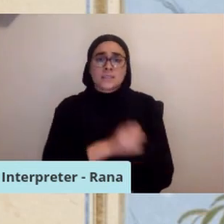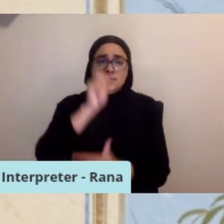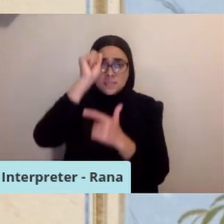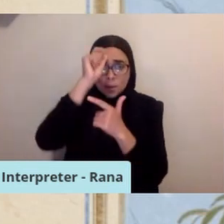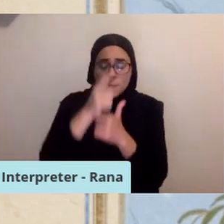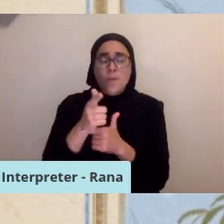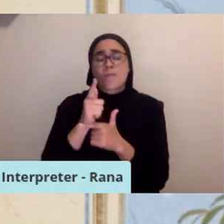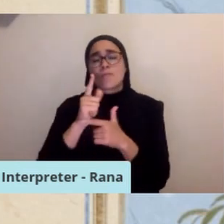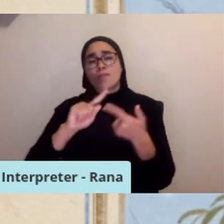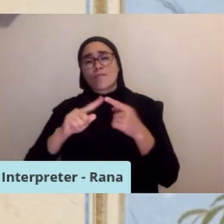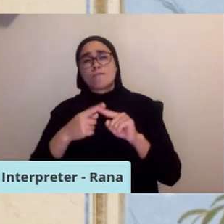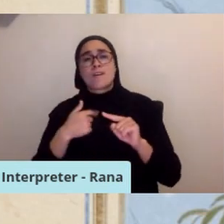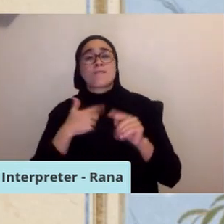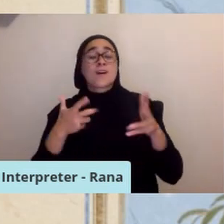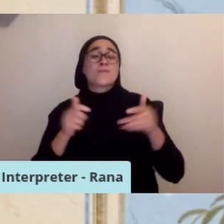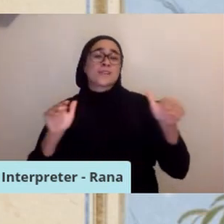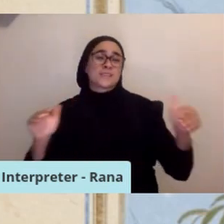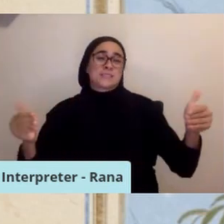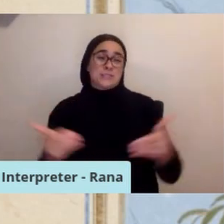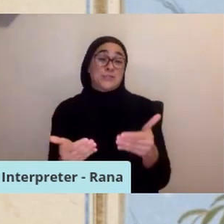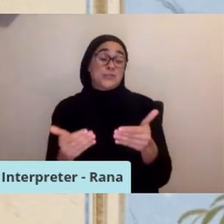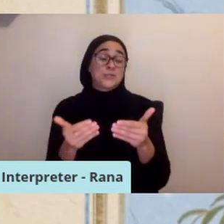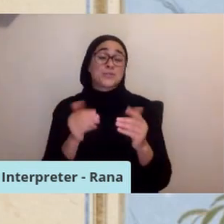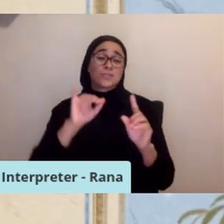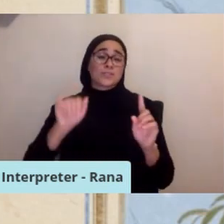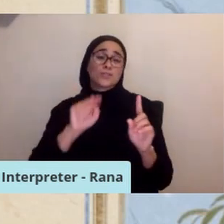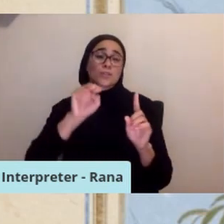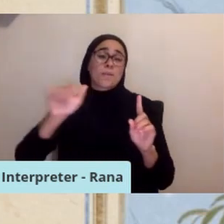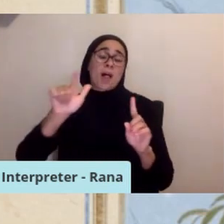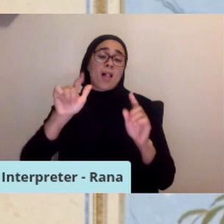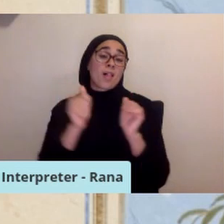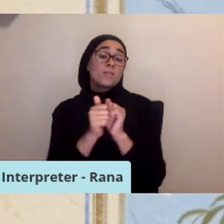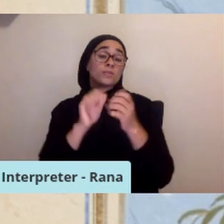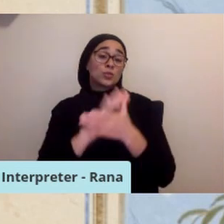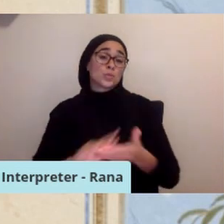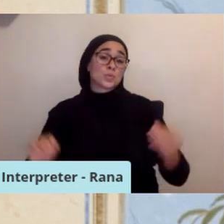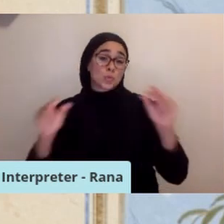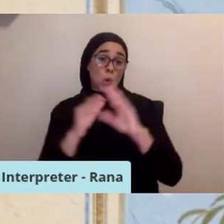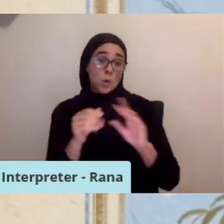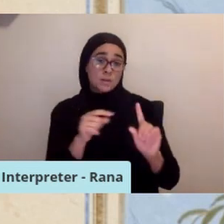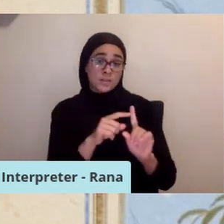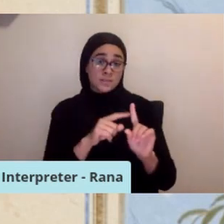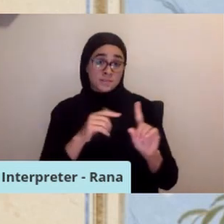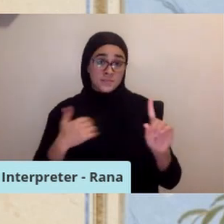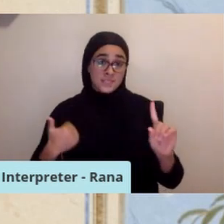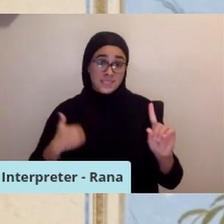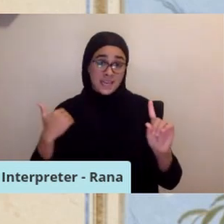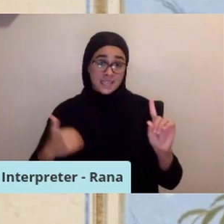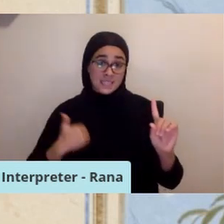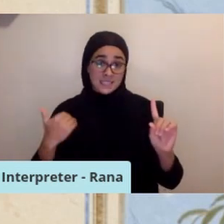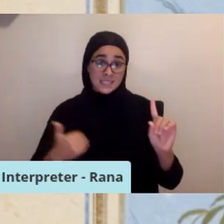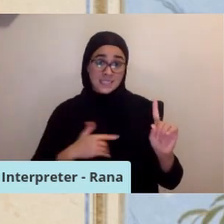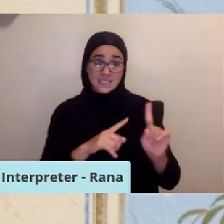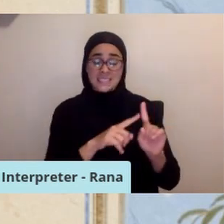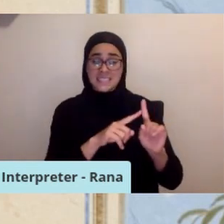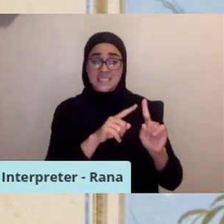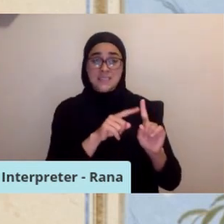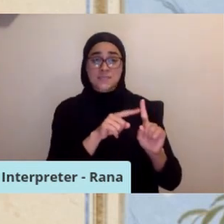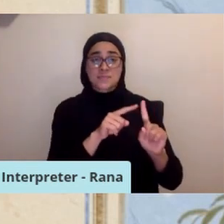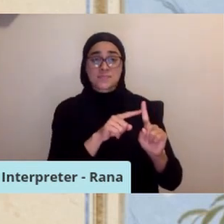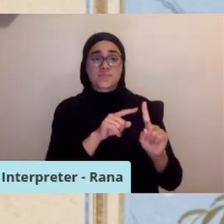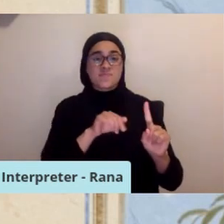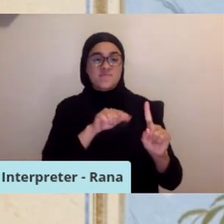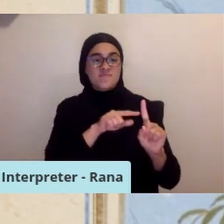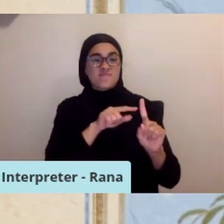to introduce him with a story. When he was a youngster, he was the person in the